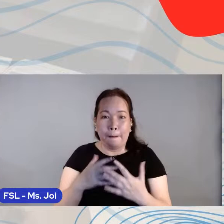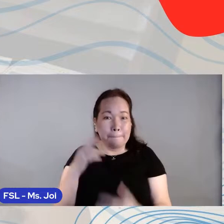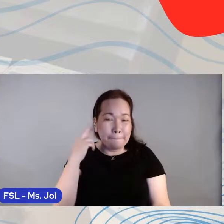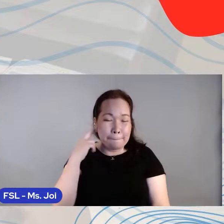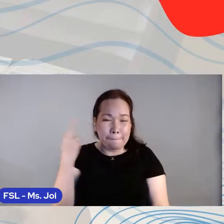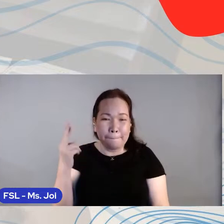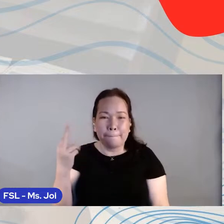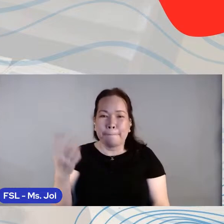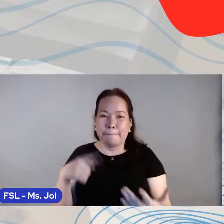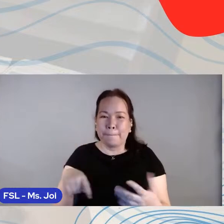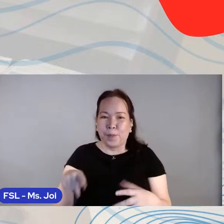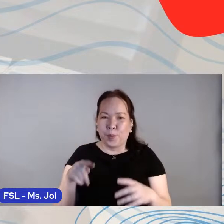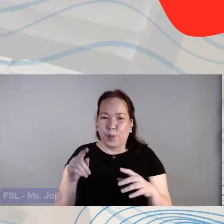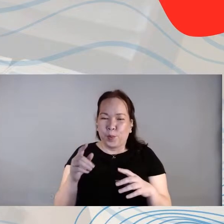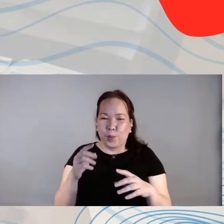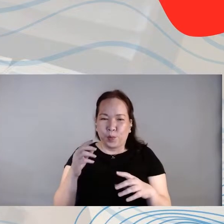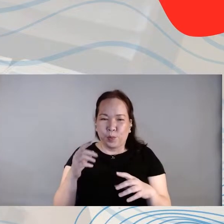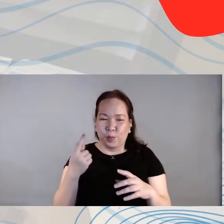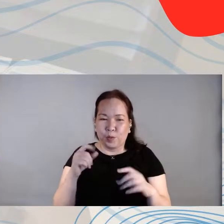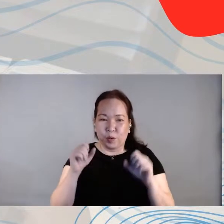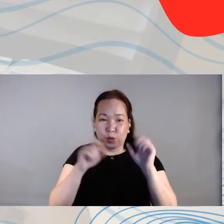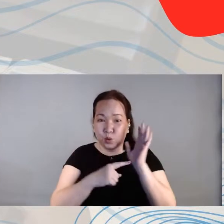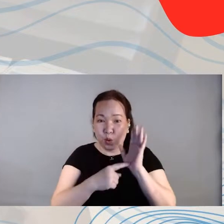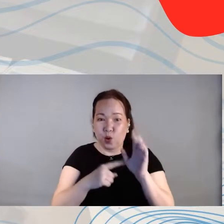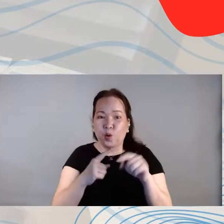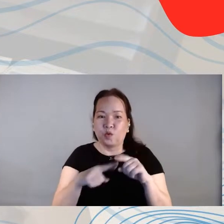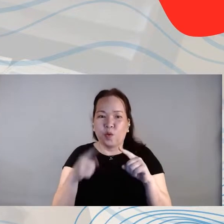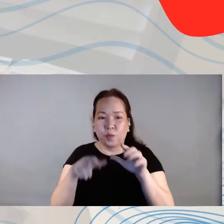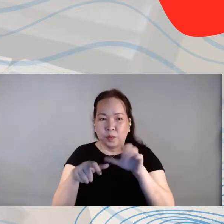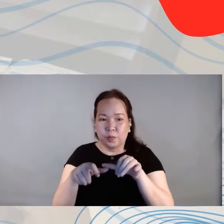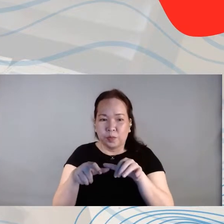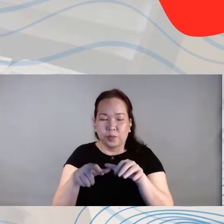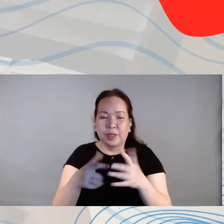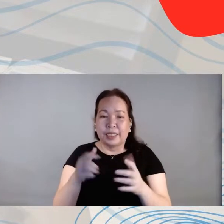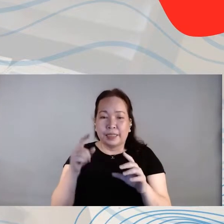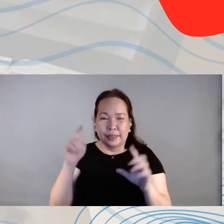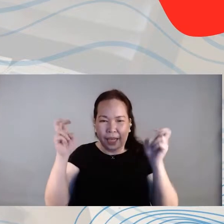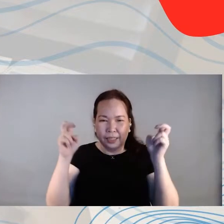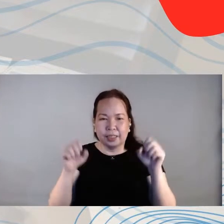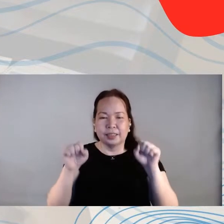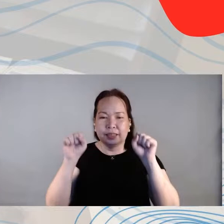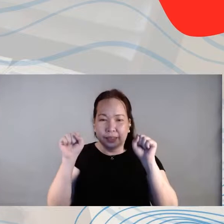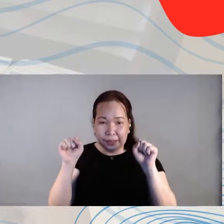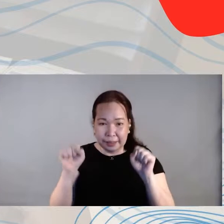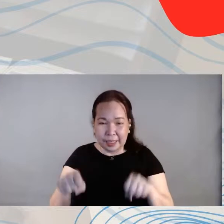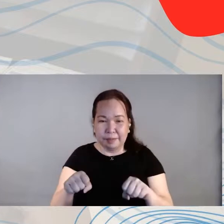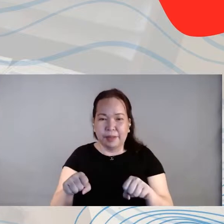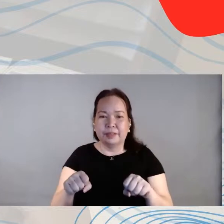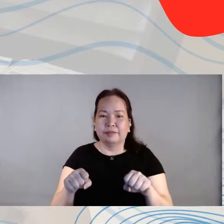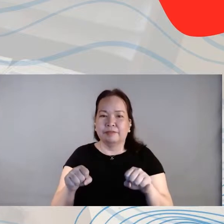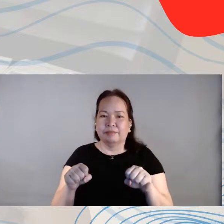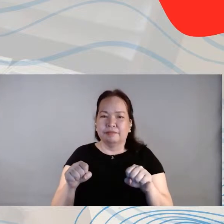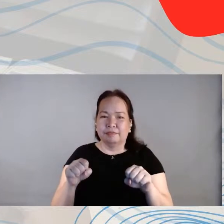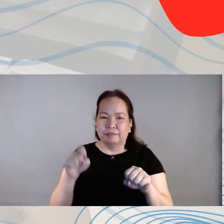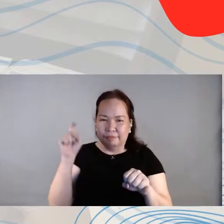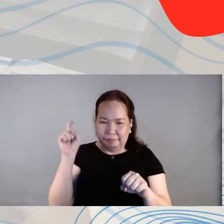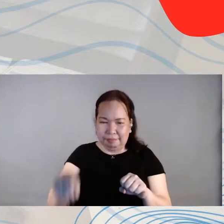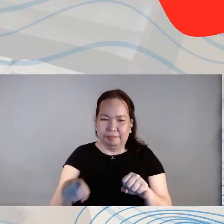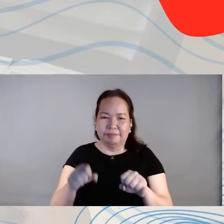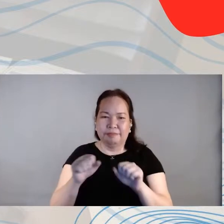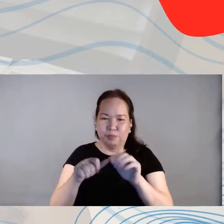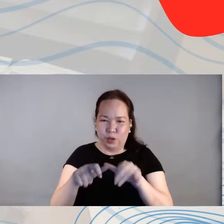with disabilities entitled Dapat Pwede at DZAS FEBC Radio TV. And please watch out.